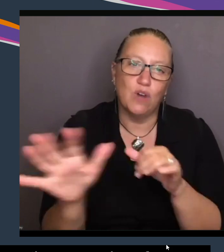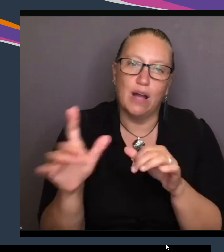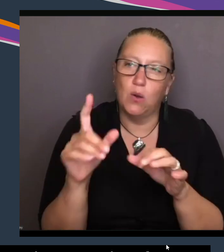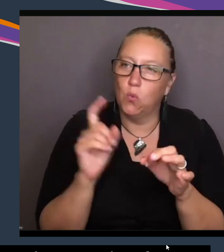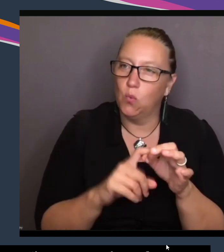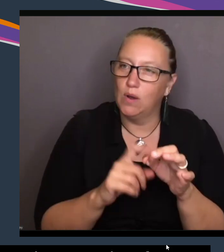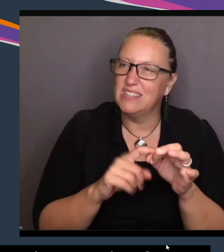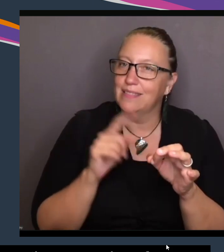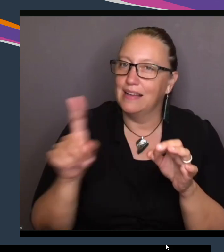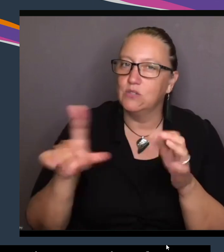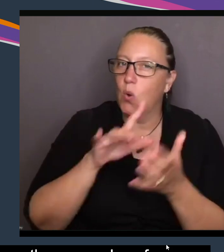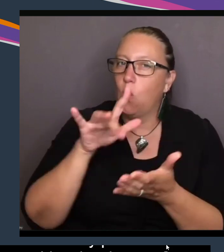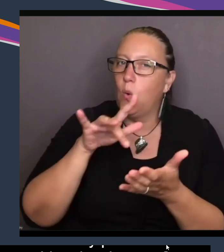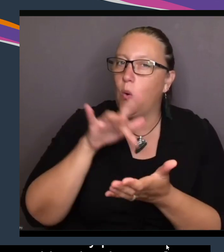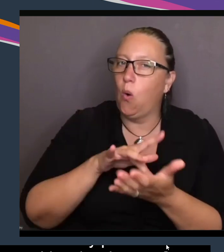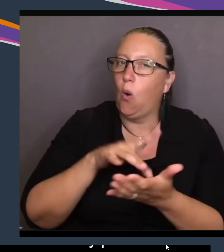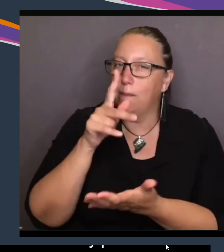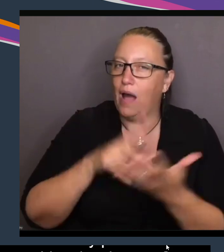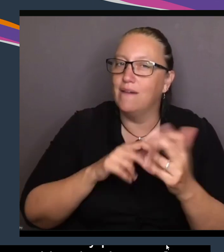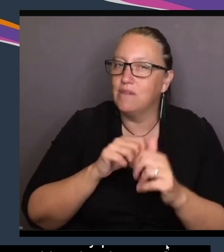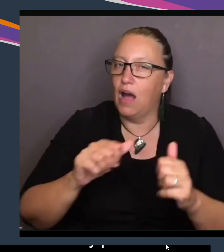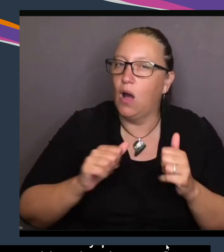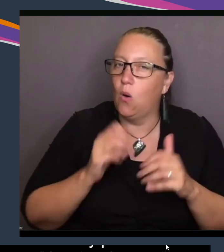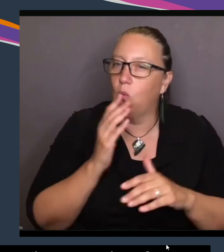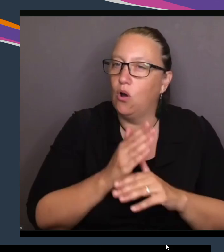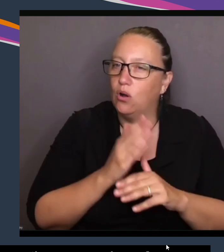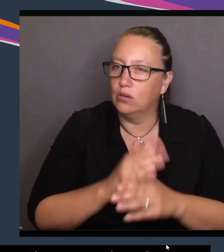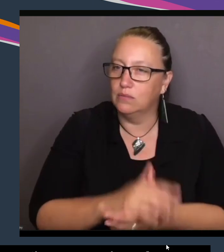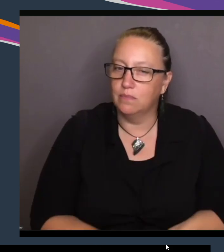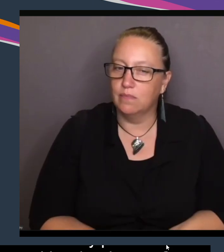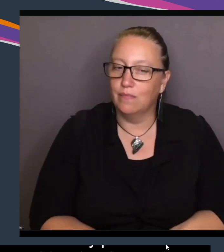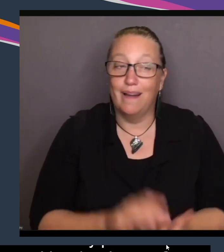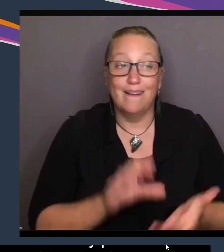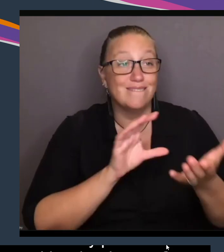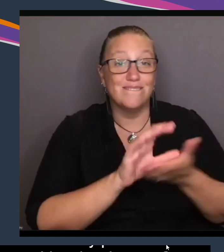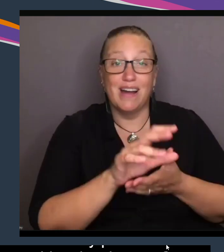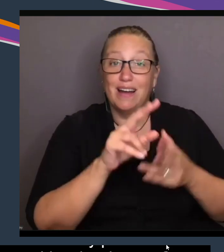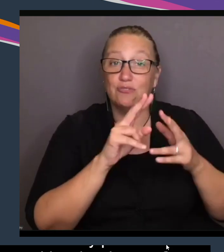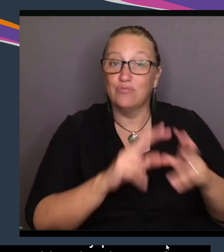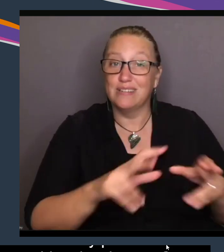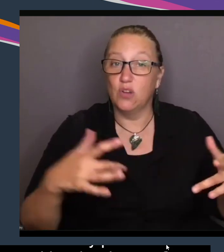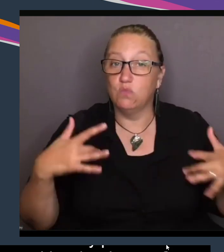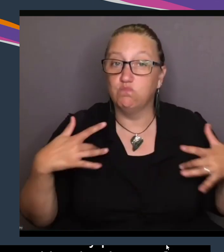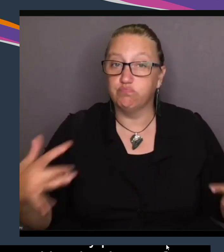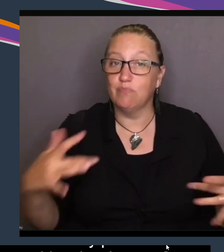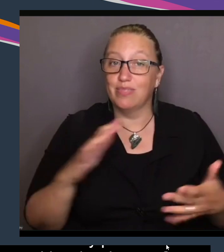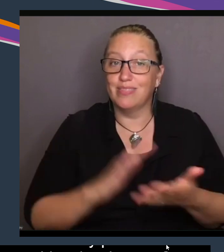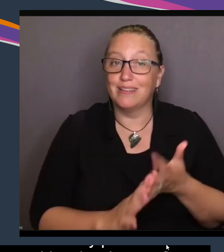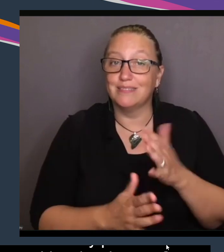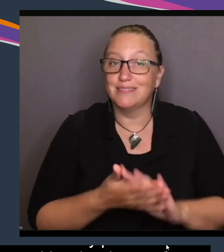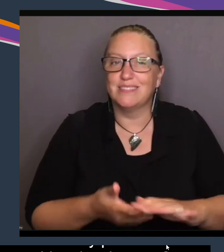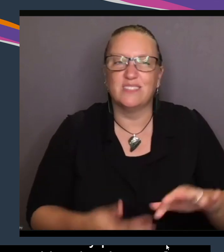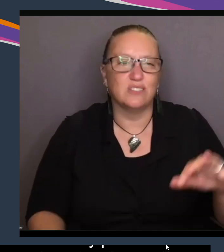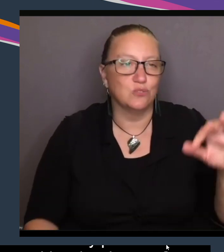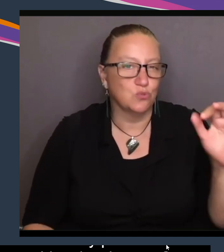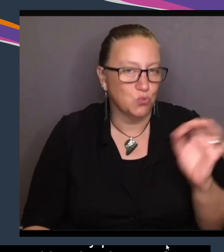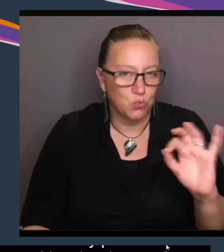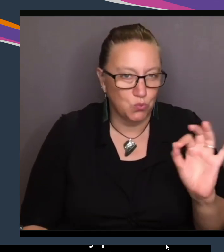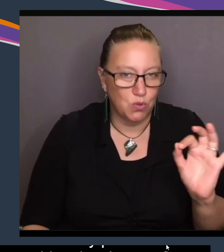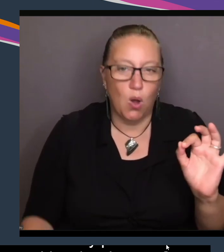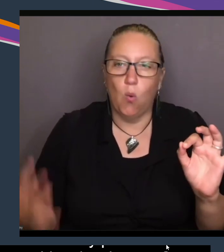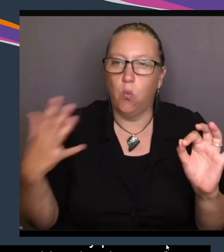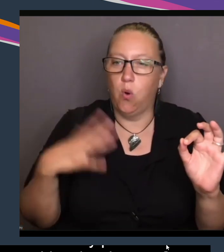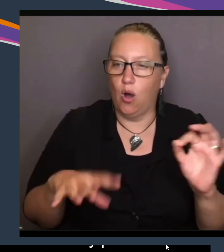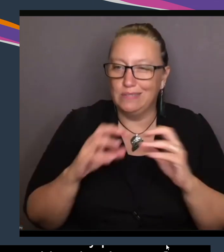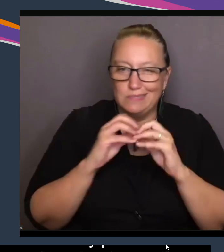what we our work. We don't just fund the research. We look to broker and bridge connections. I know we've